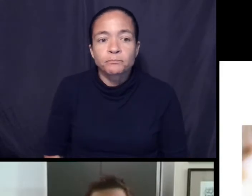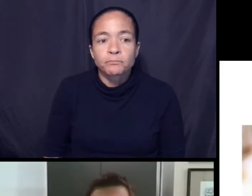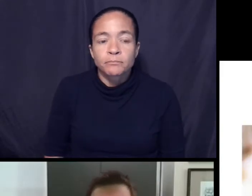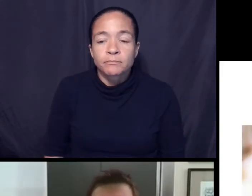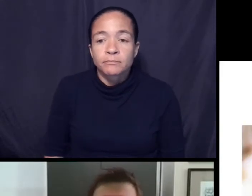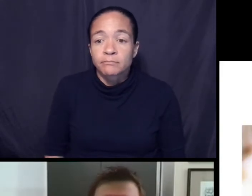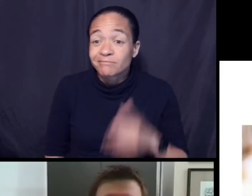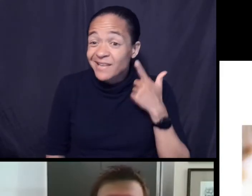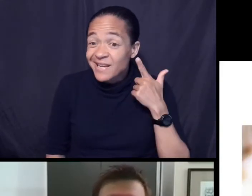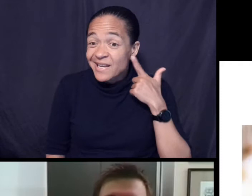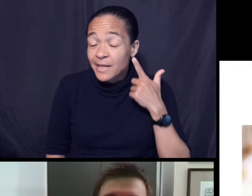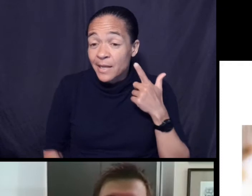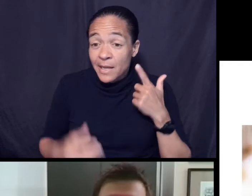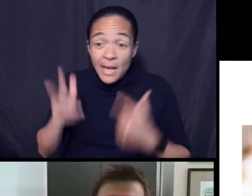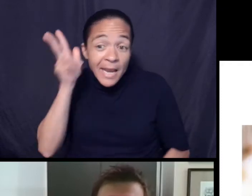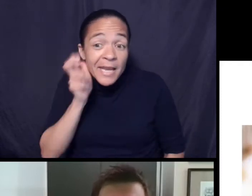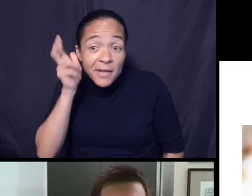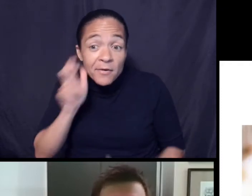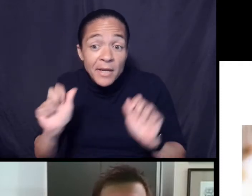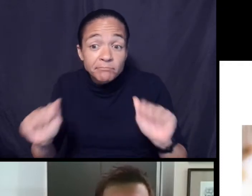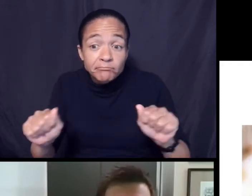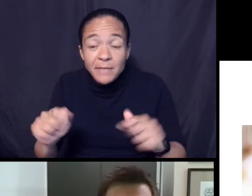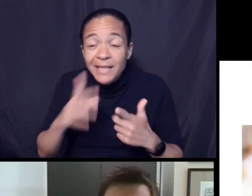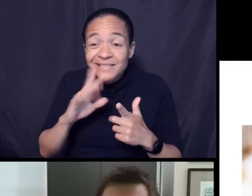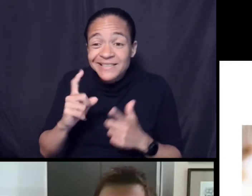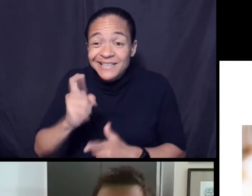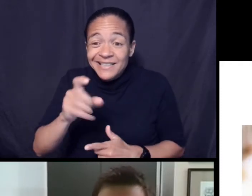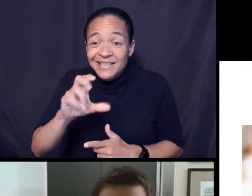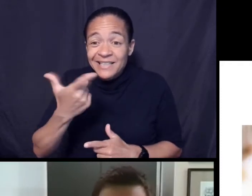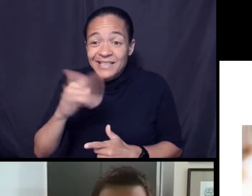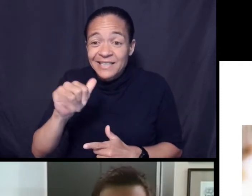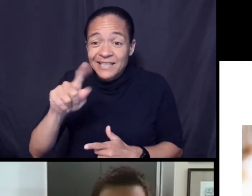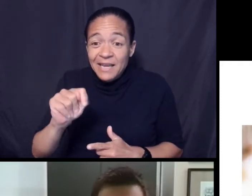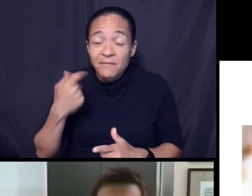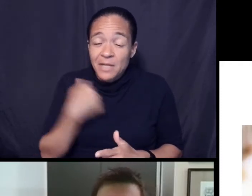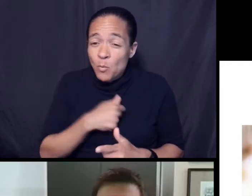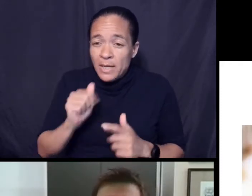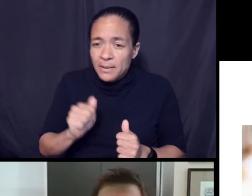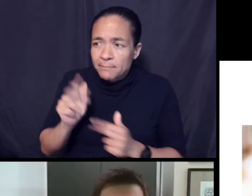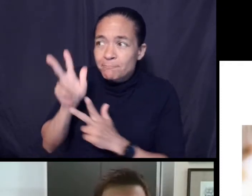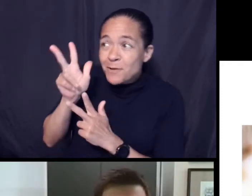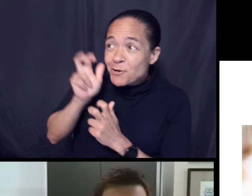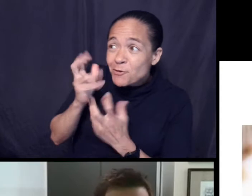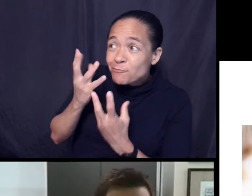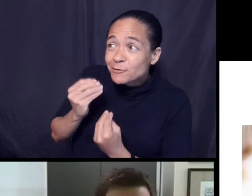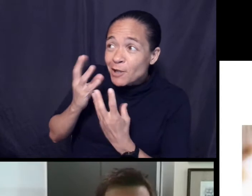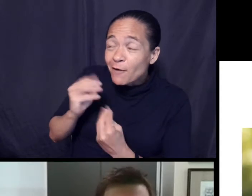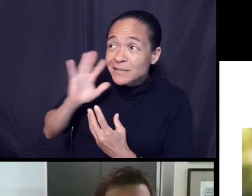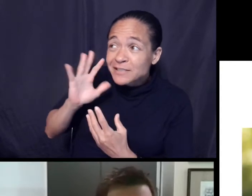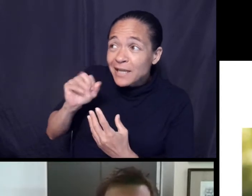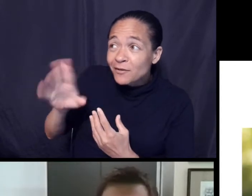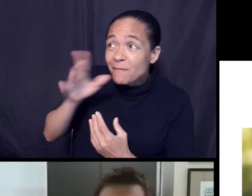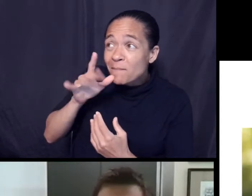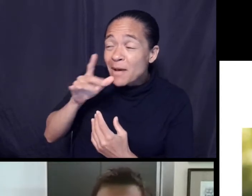Hearing is a gift. It's a gift that allows us to hear and experience the soft sound of a mother's voice, a lively conversation with your